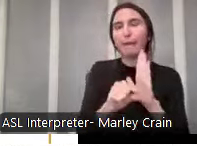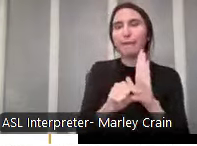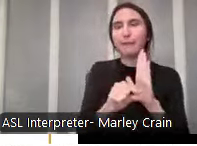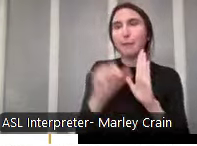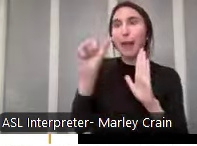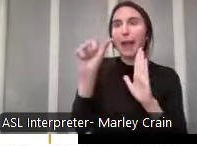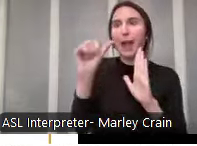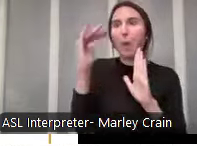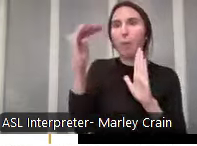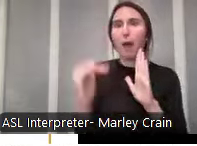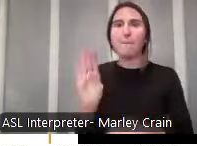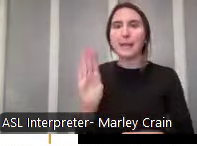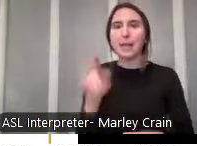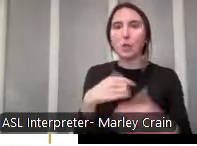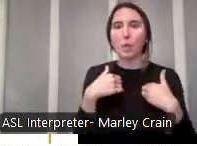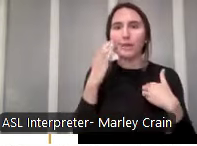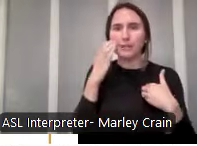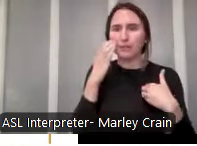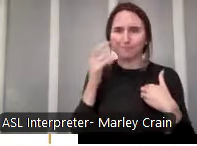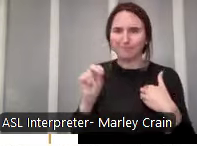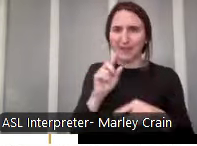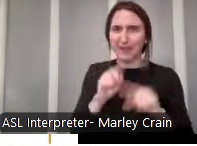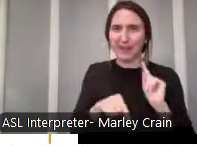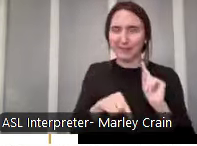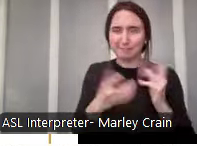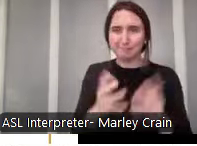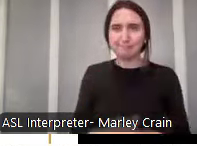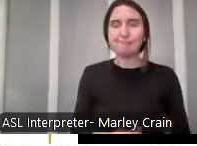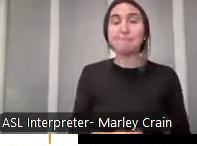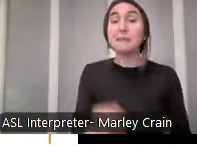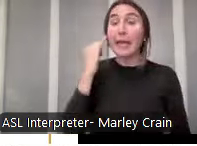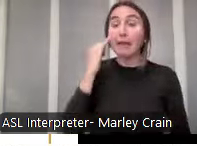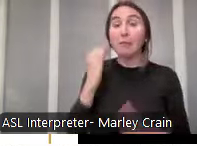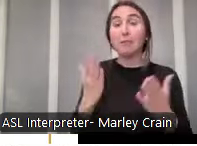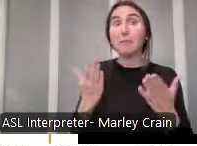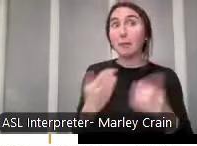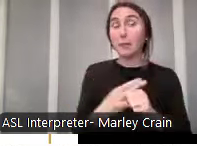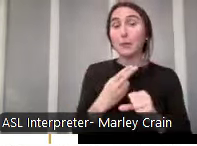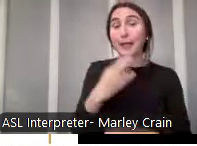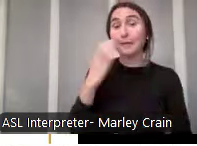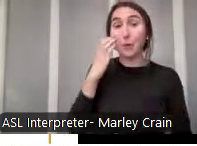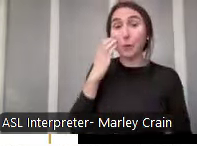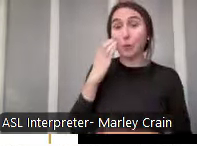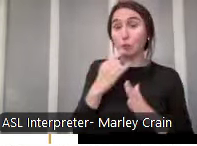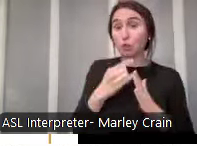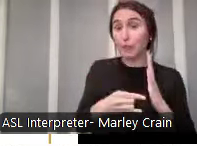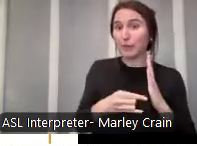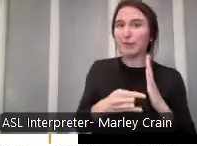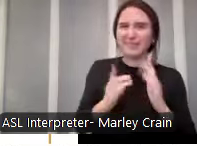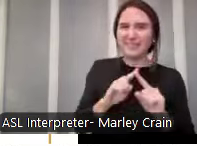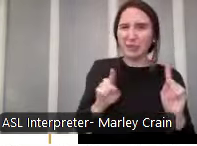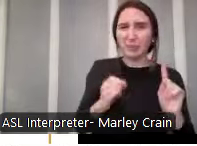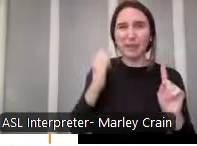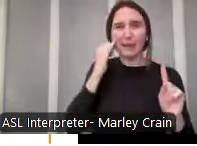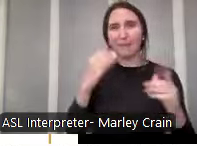lower grades, so it can't affect them academically. And then also, a school has to have